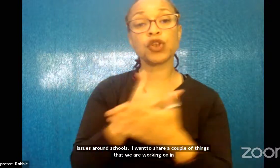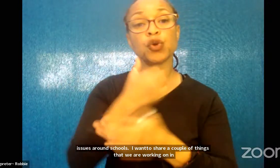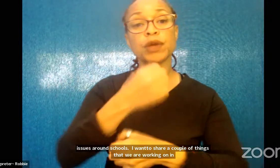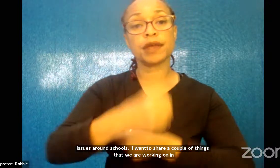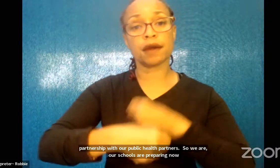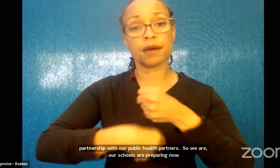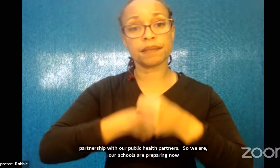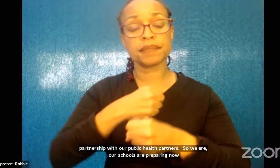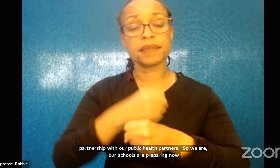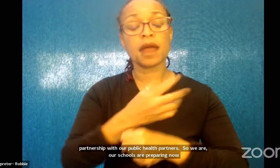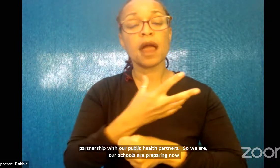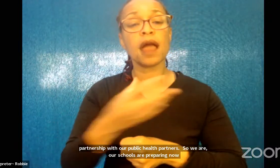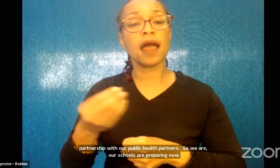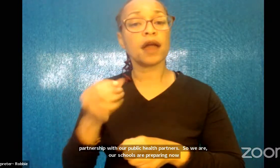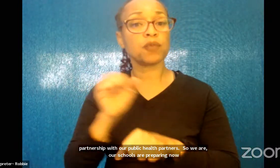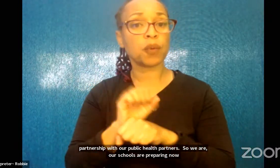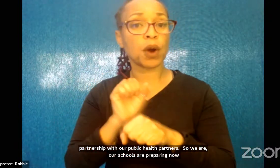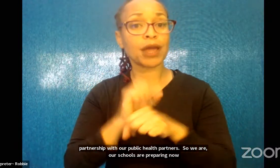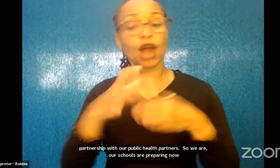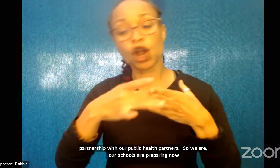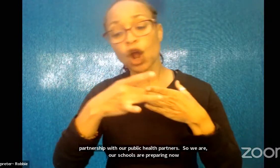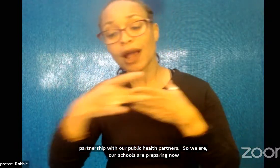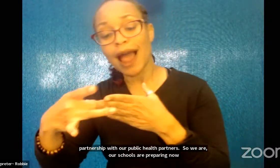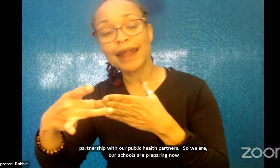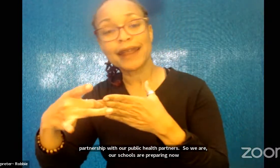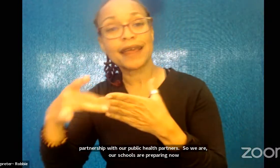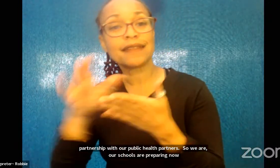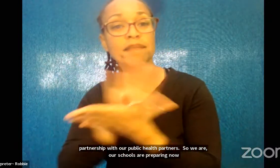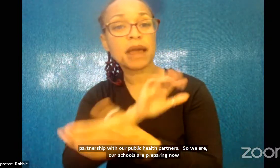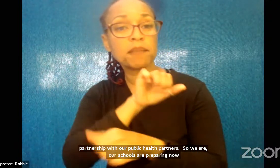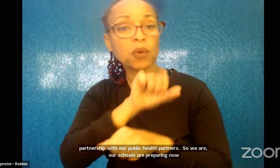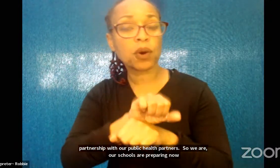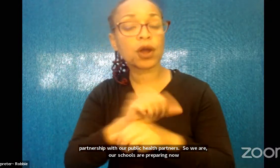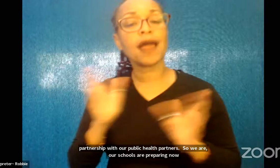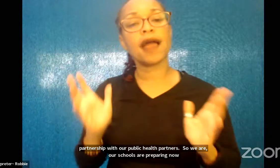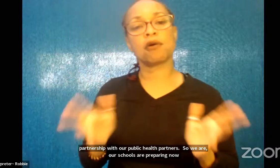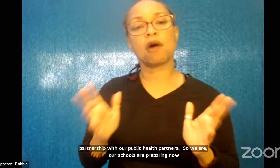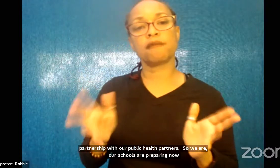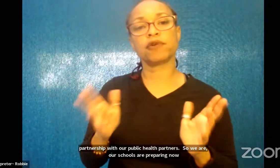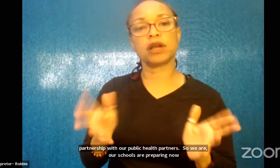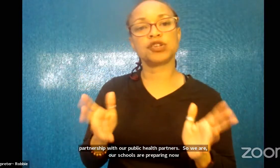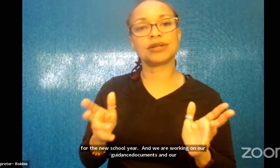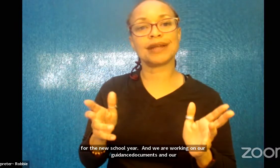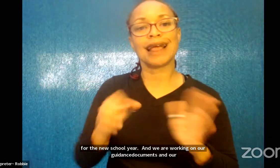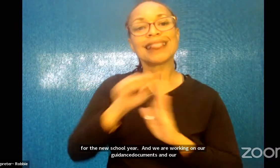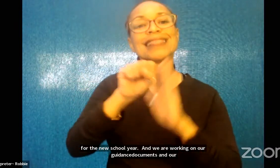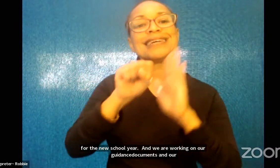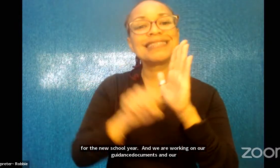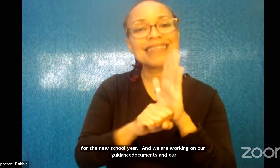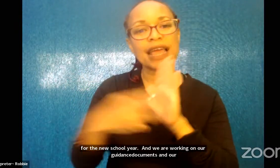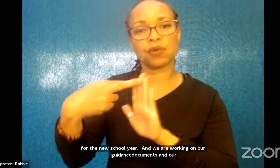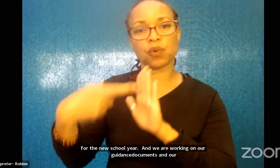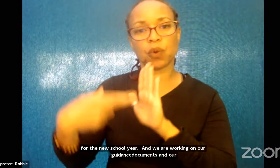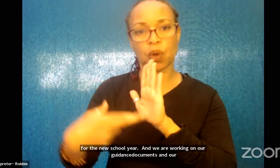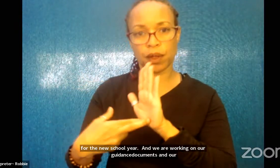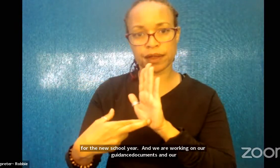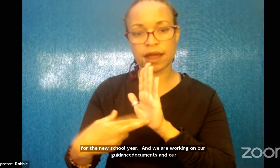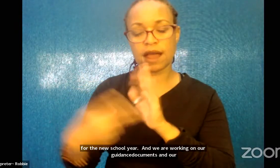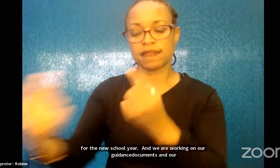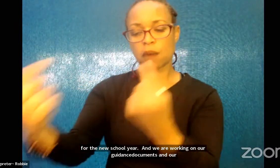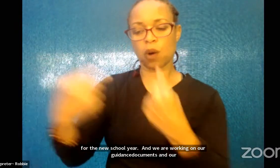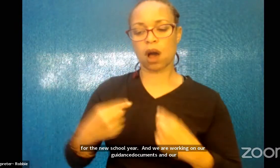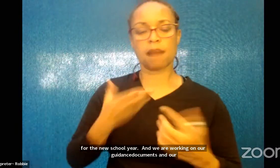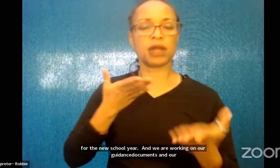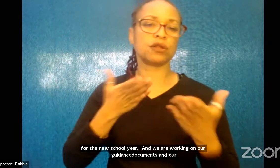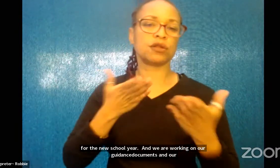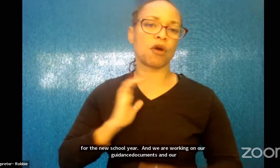and we are working on our guidance documents and our conversations about what sort of state guidance will be coming down to serve our schools as they begin